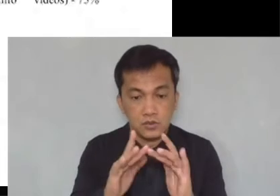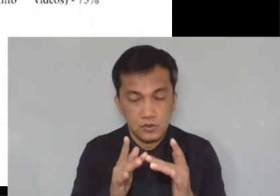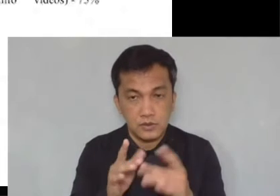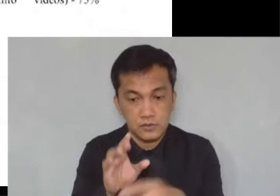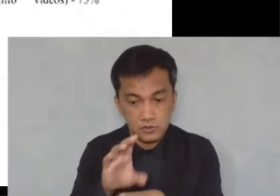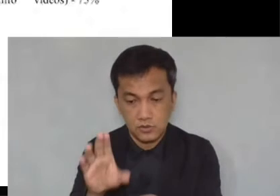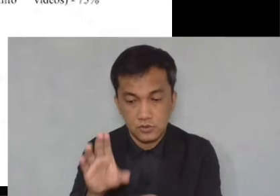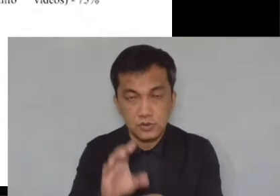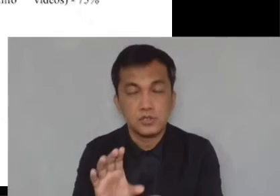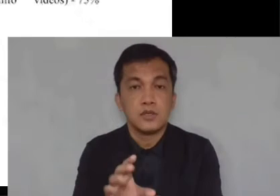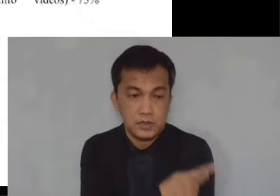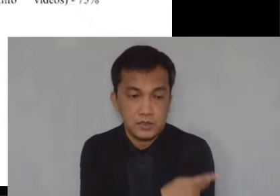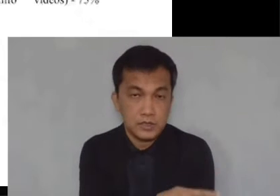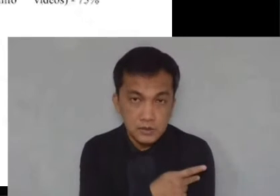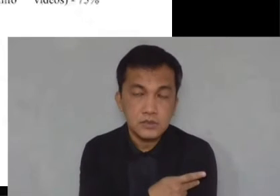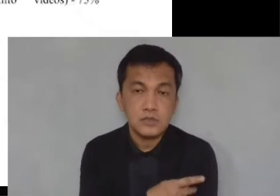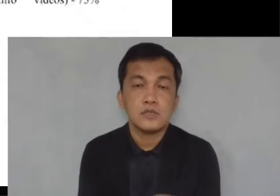consultation for our patients' healthcare,